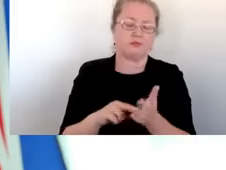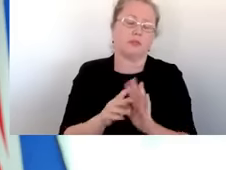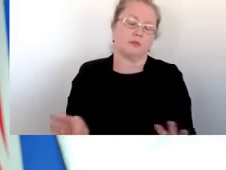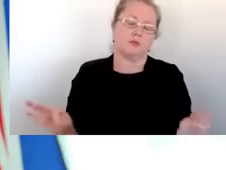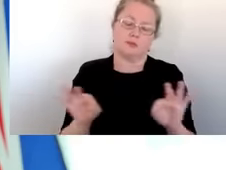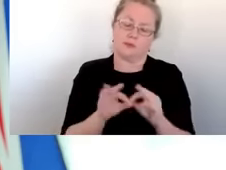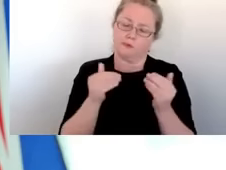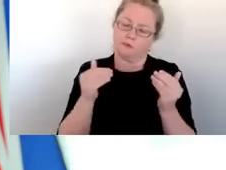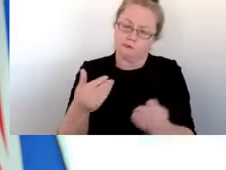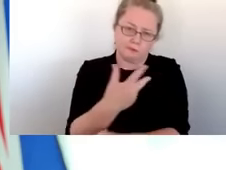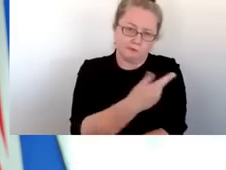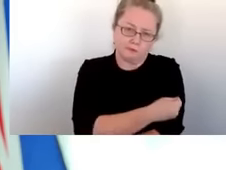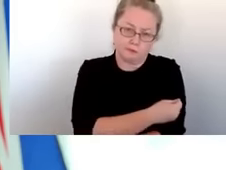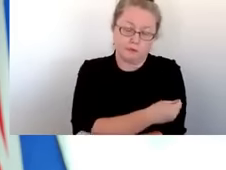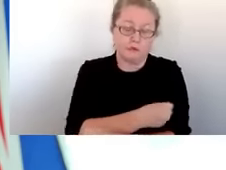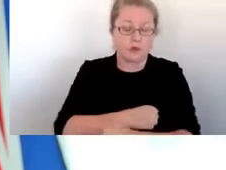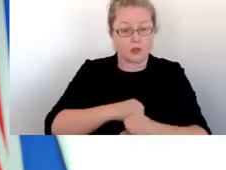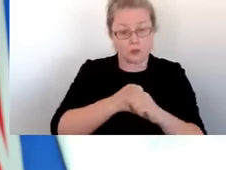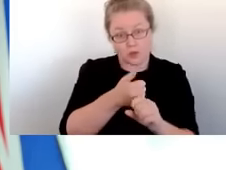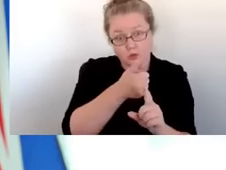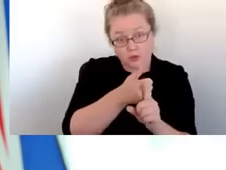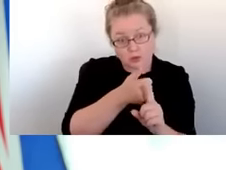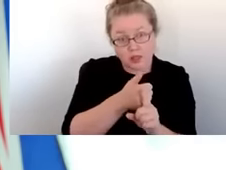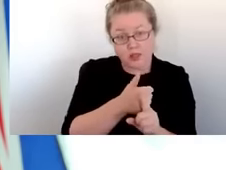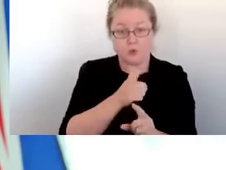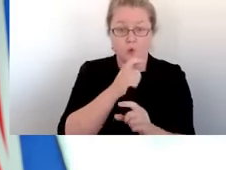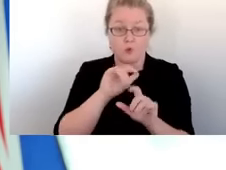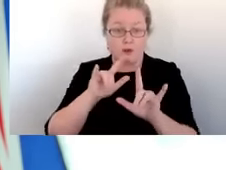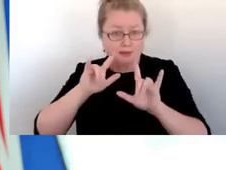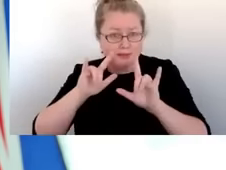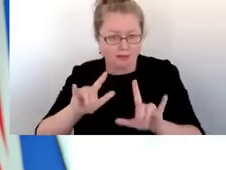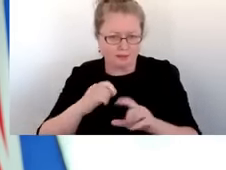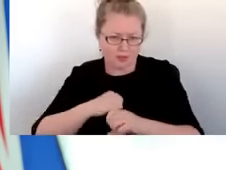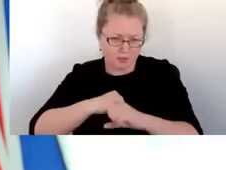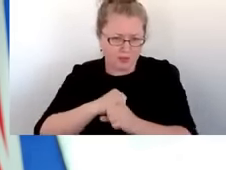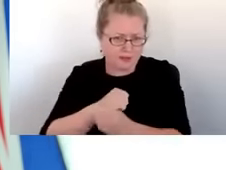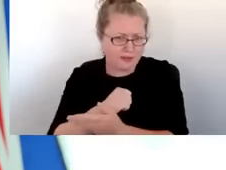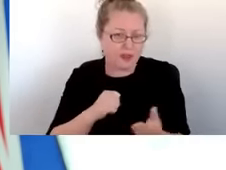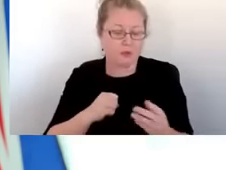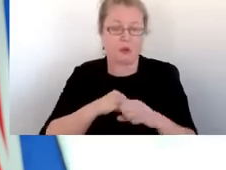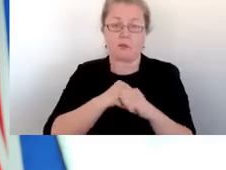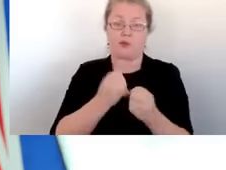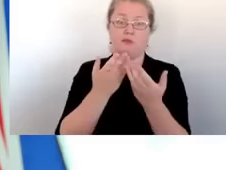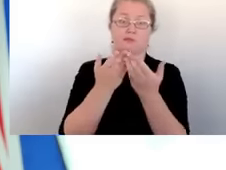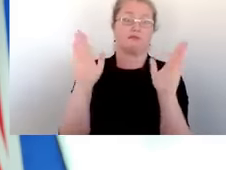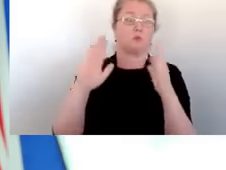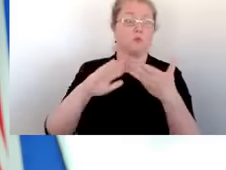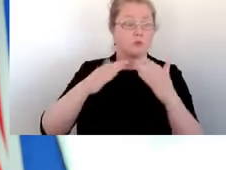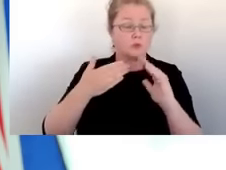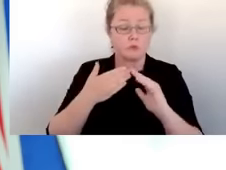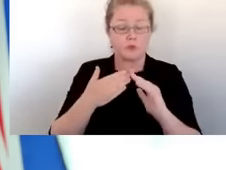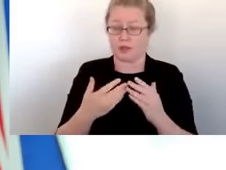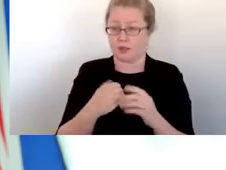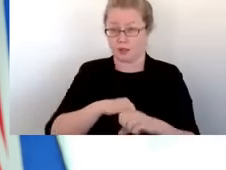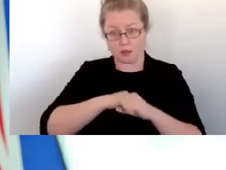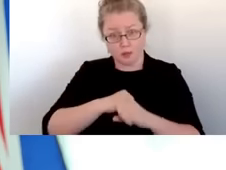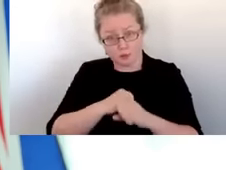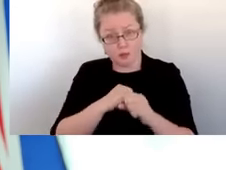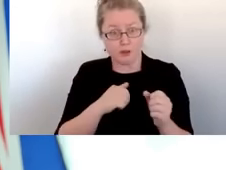to get vaccinated: to protect yourself, to protect the ones you love, to protect the ones you don't know, to protect your community, to protect the healthcare system.